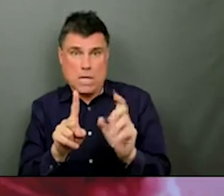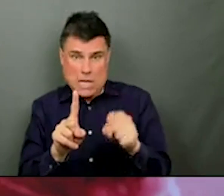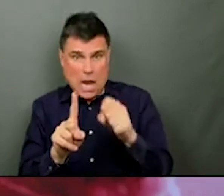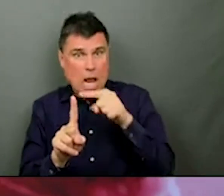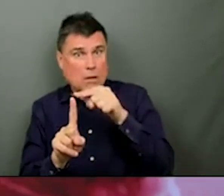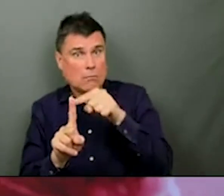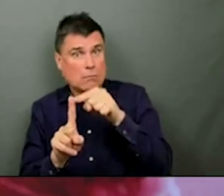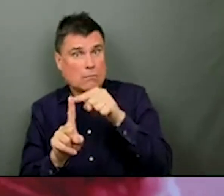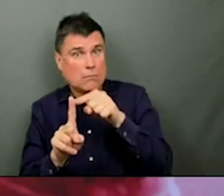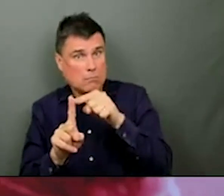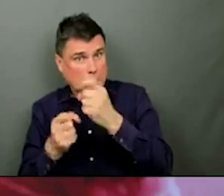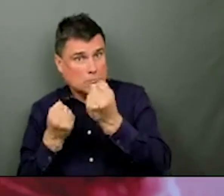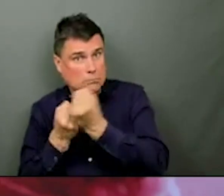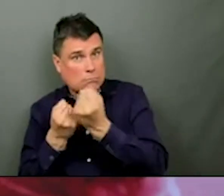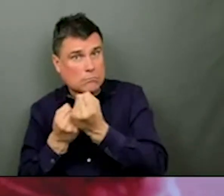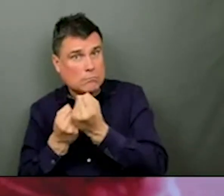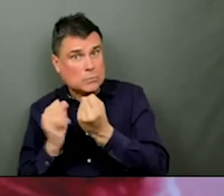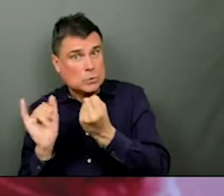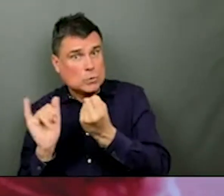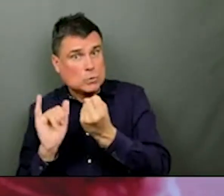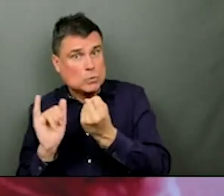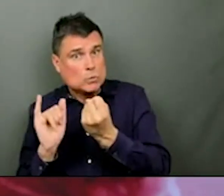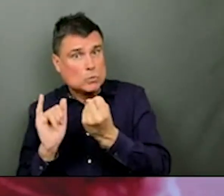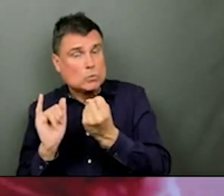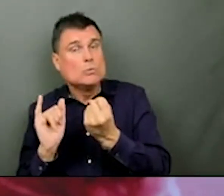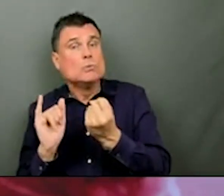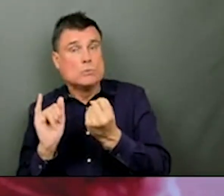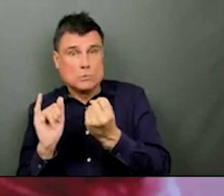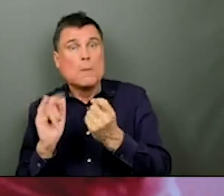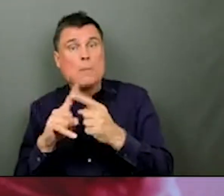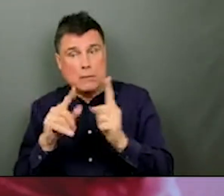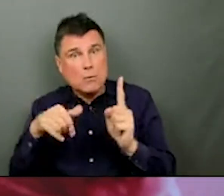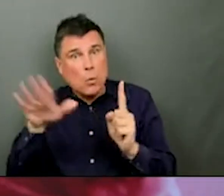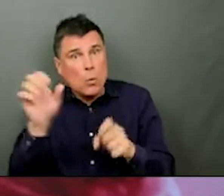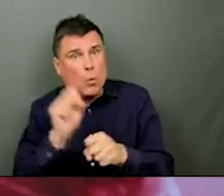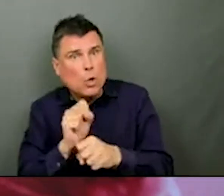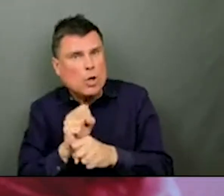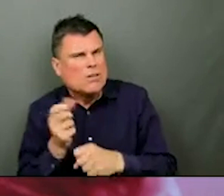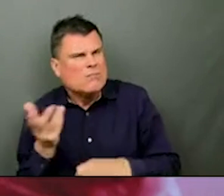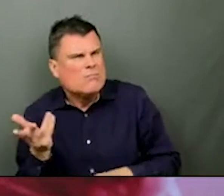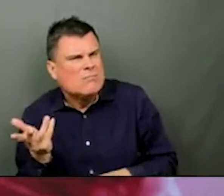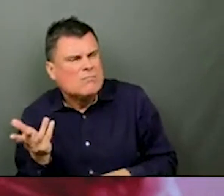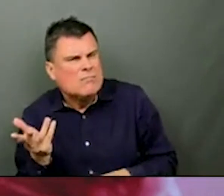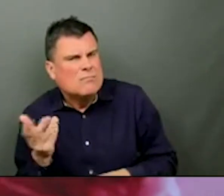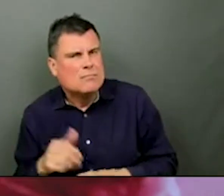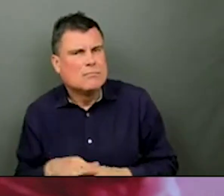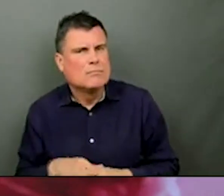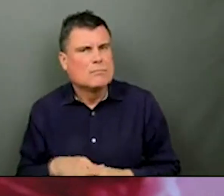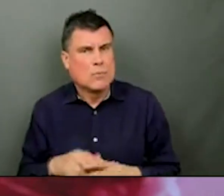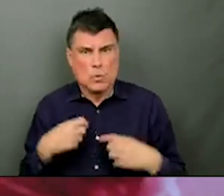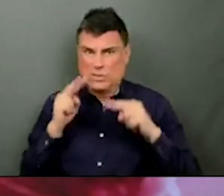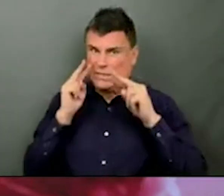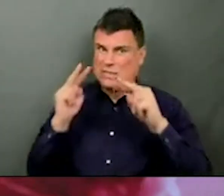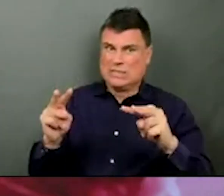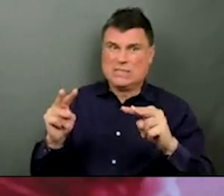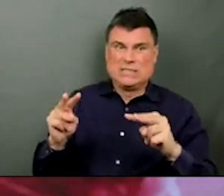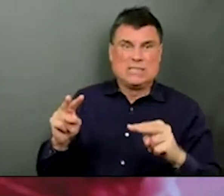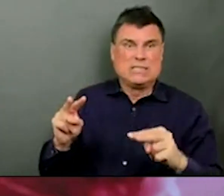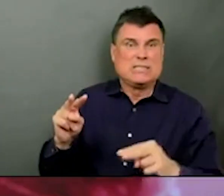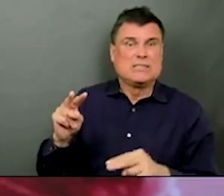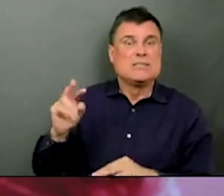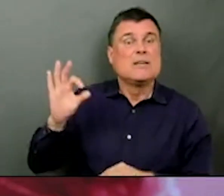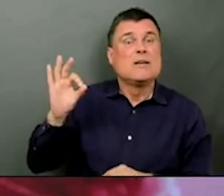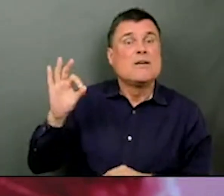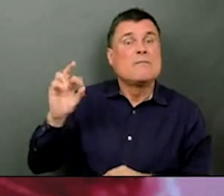also get support, or should they be going to work? Like, we know that, based on what we're seeing in closures in Fraser Health,